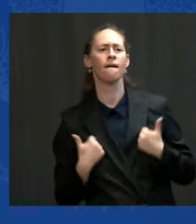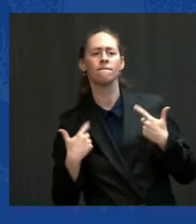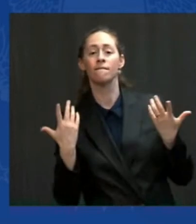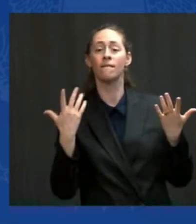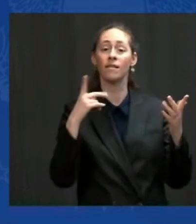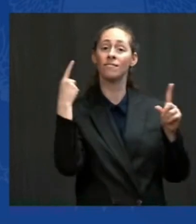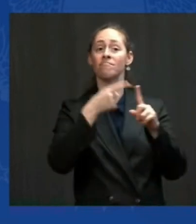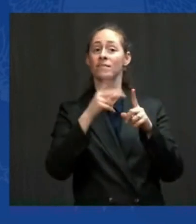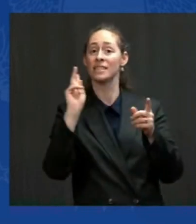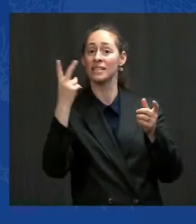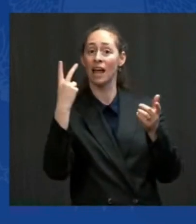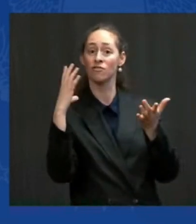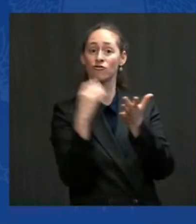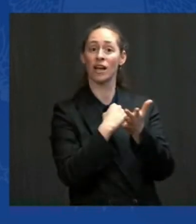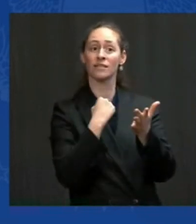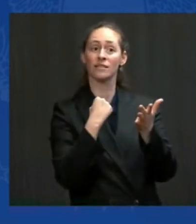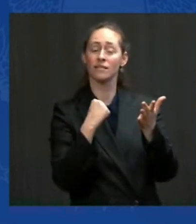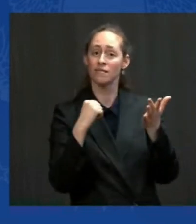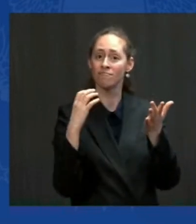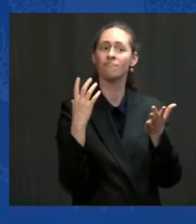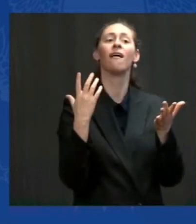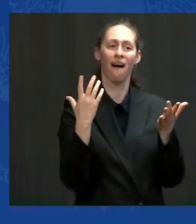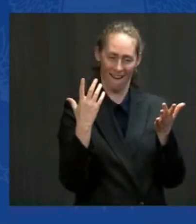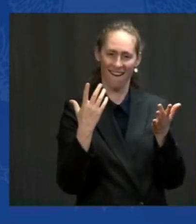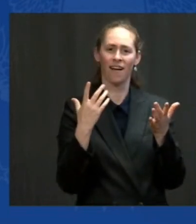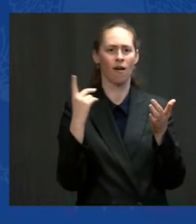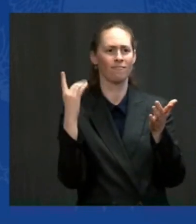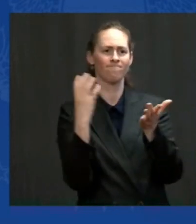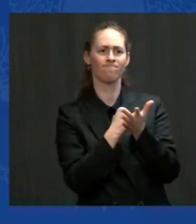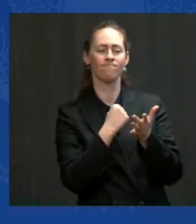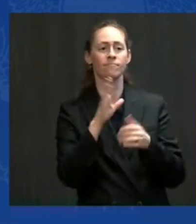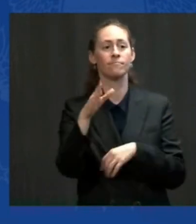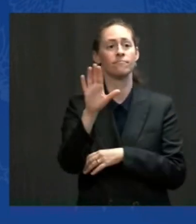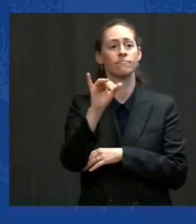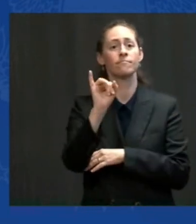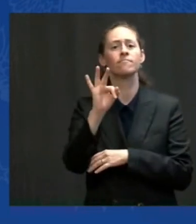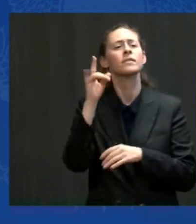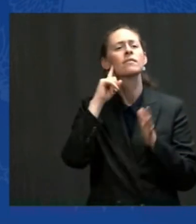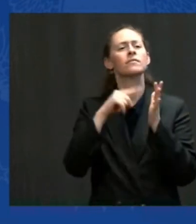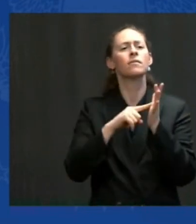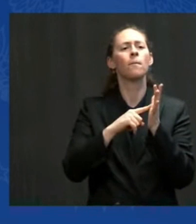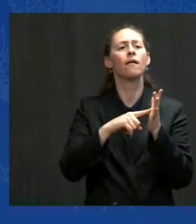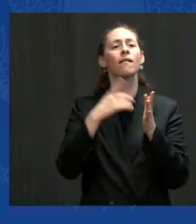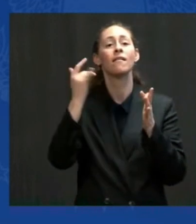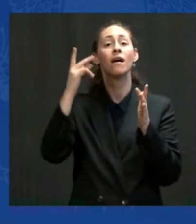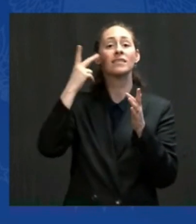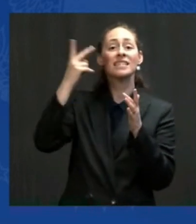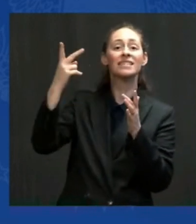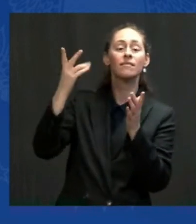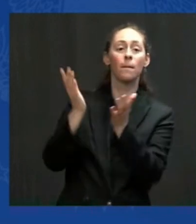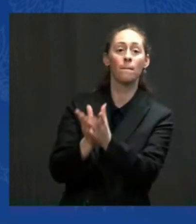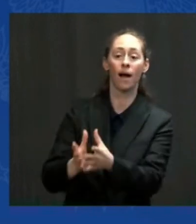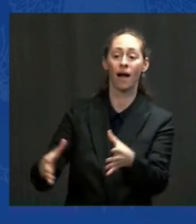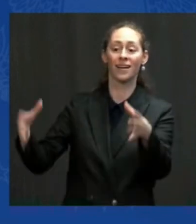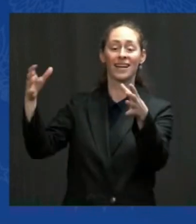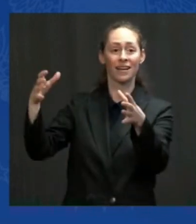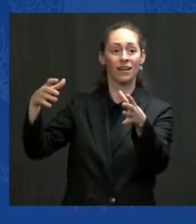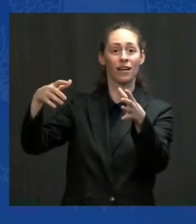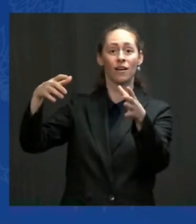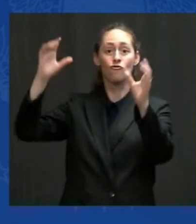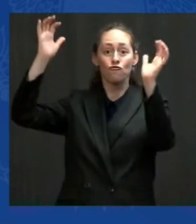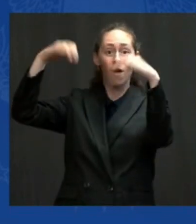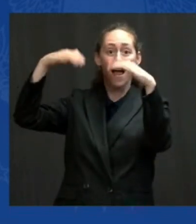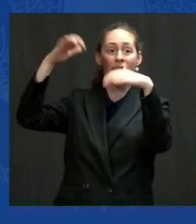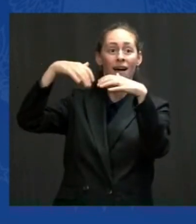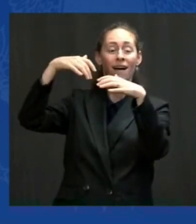us like a steady rain. All we have to do is grab a bucket and we'll be okay. For others like